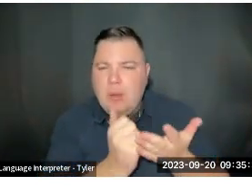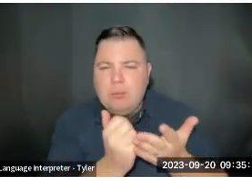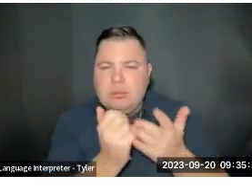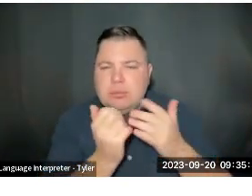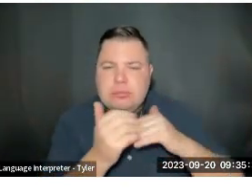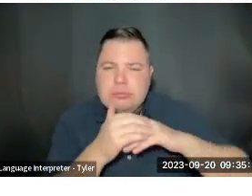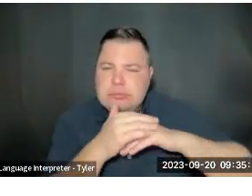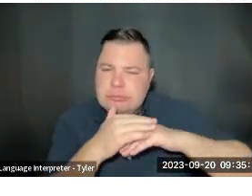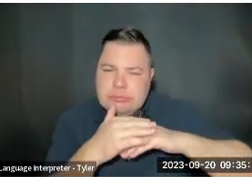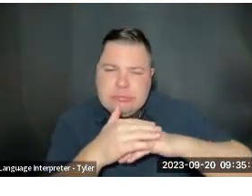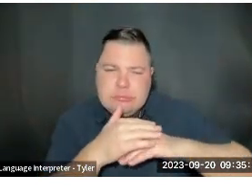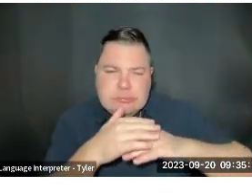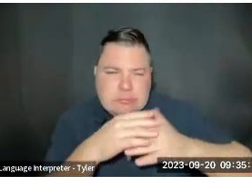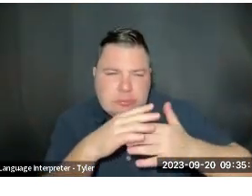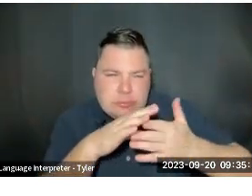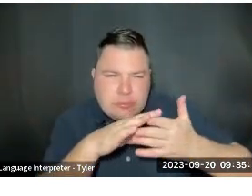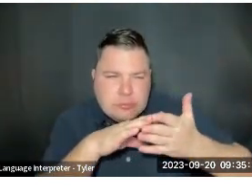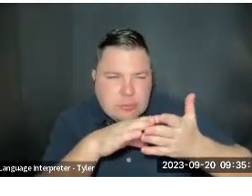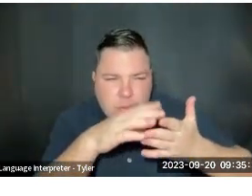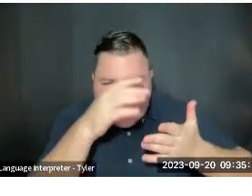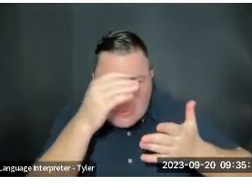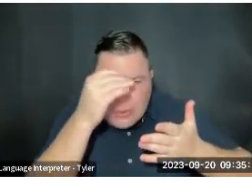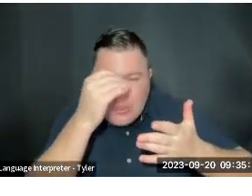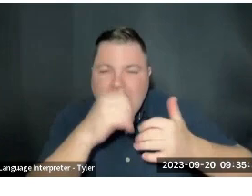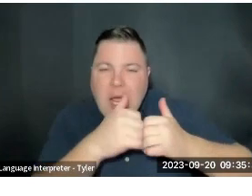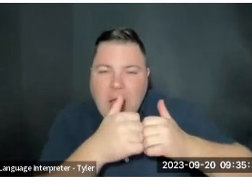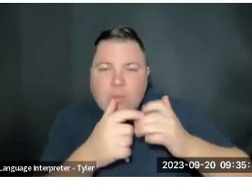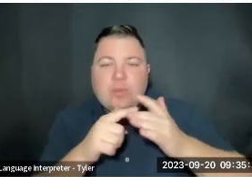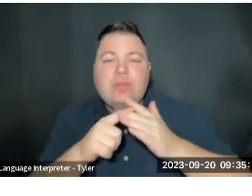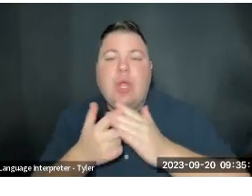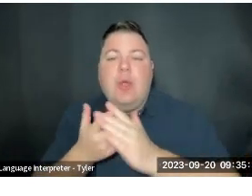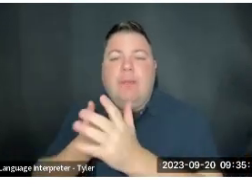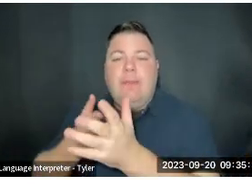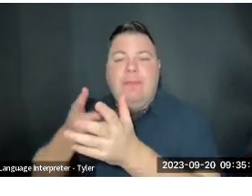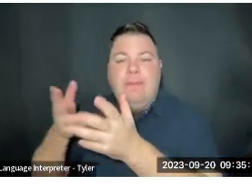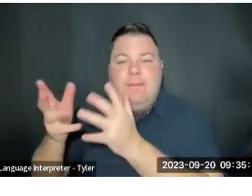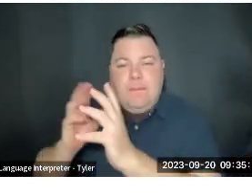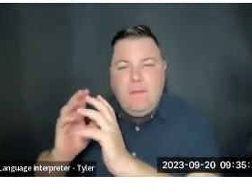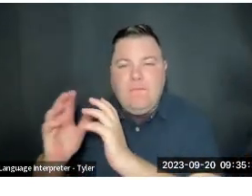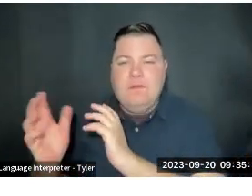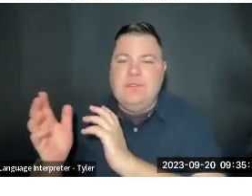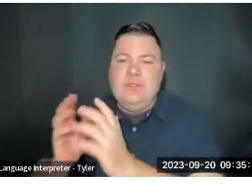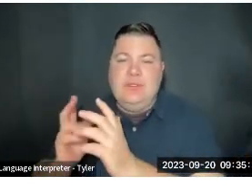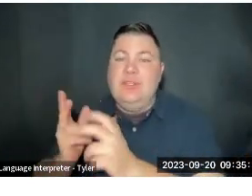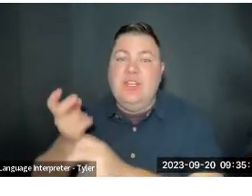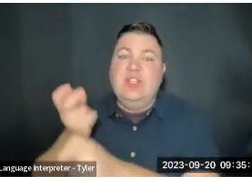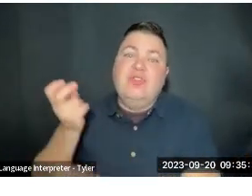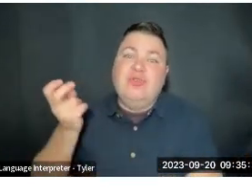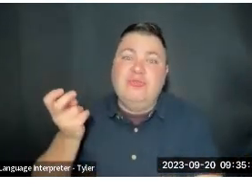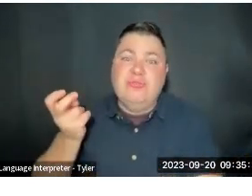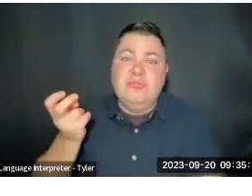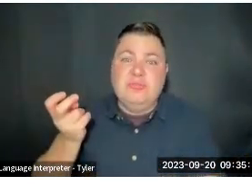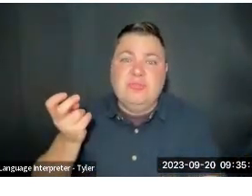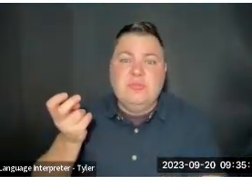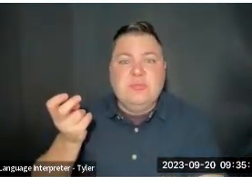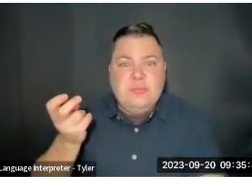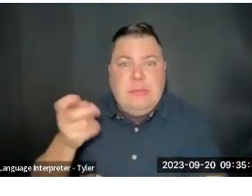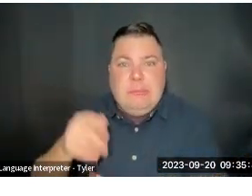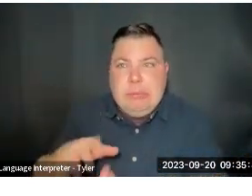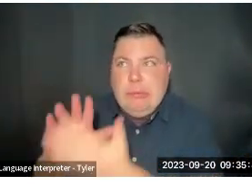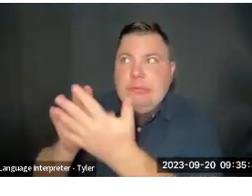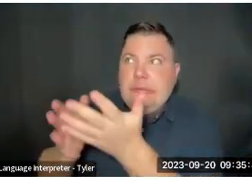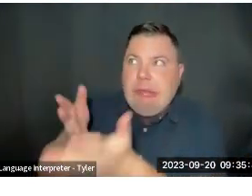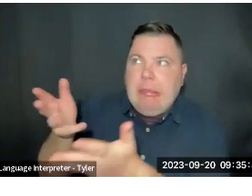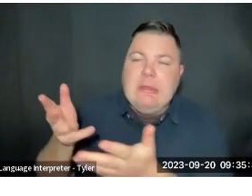hard conversations. Sometimes it's just a matter of being a good listener, that L